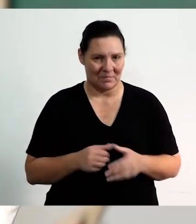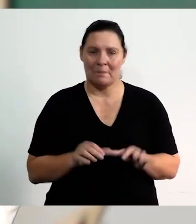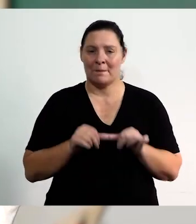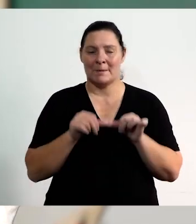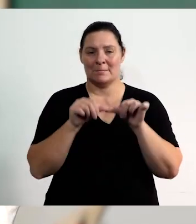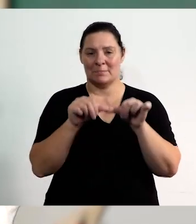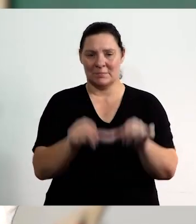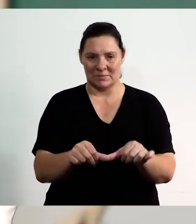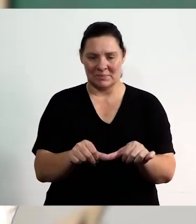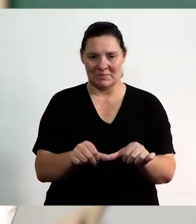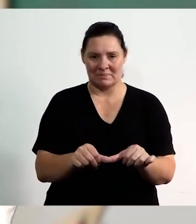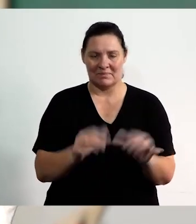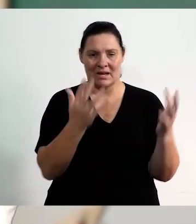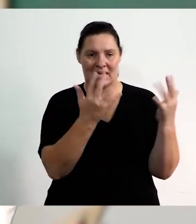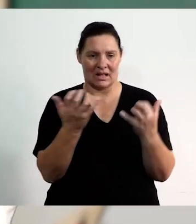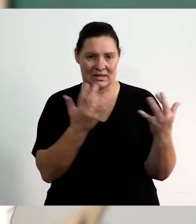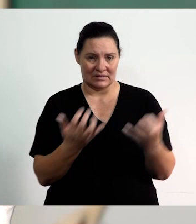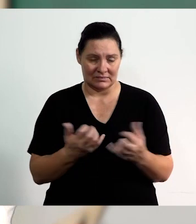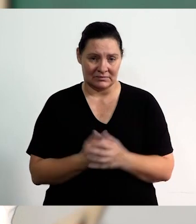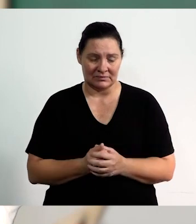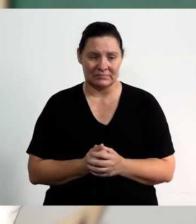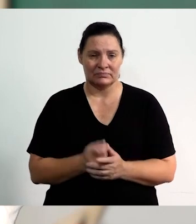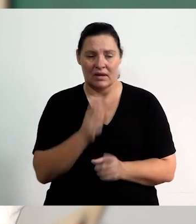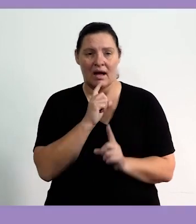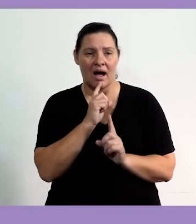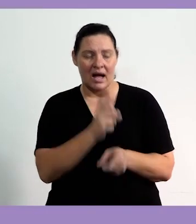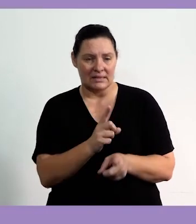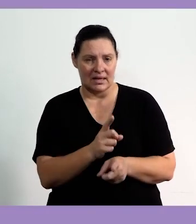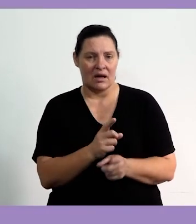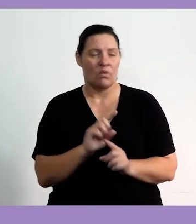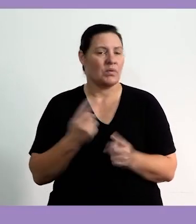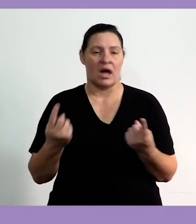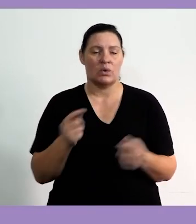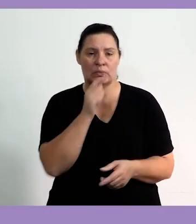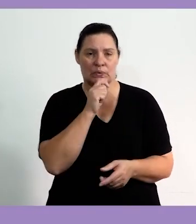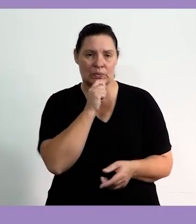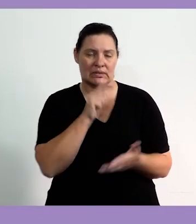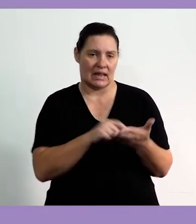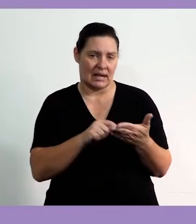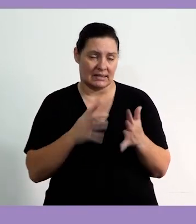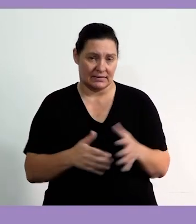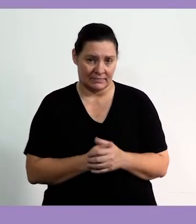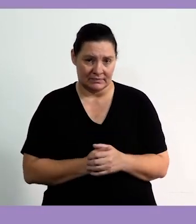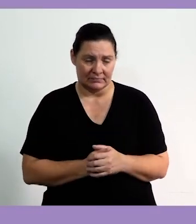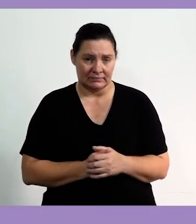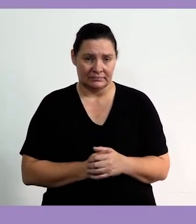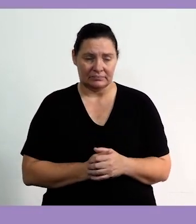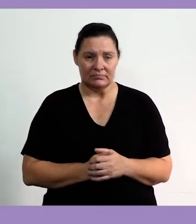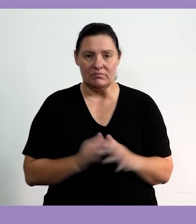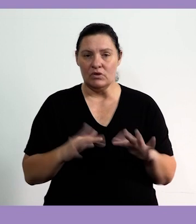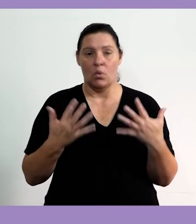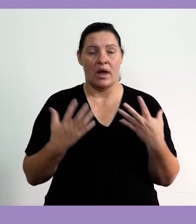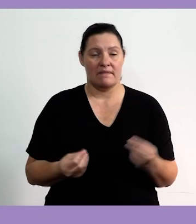Welcome back, and let us continue with our calculations. Let's answer the following without the use of a